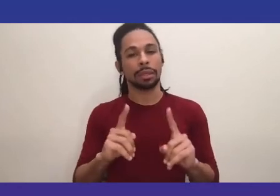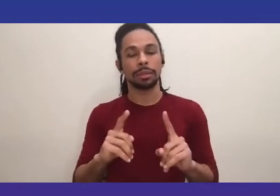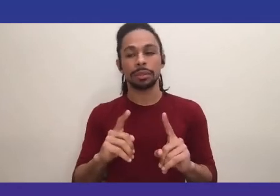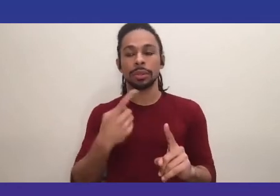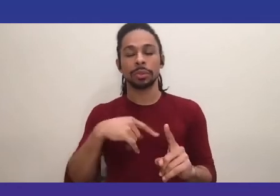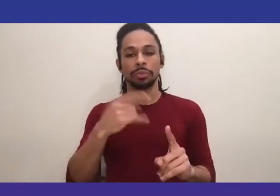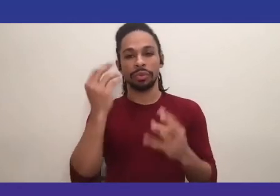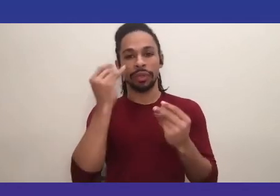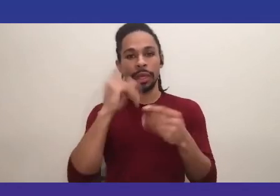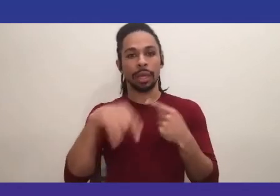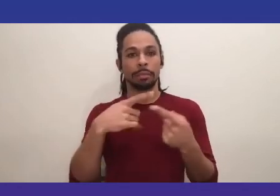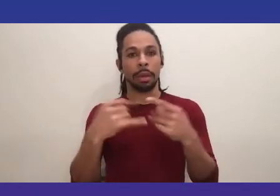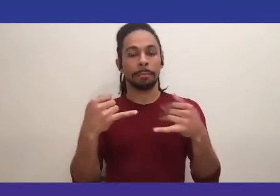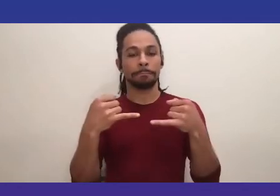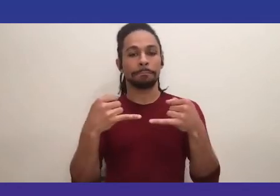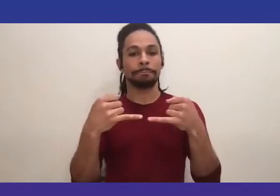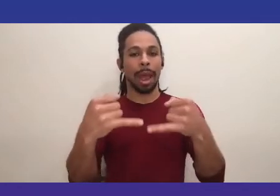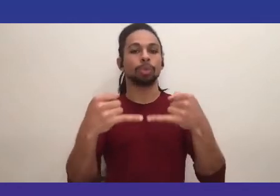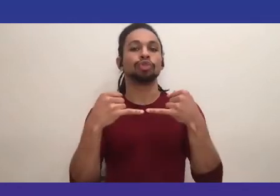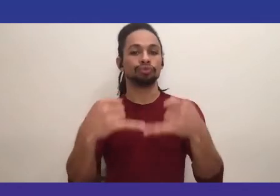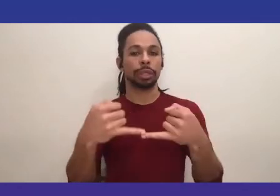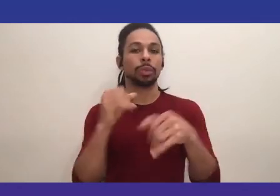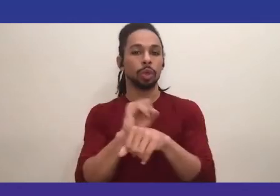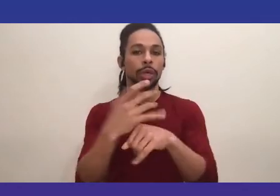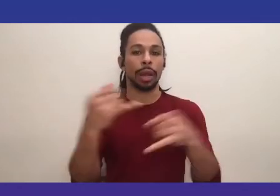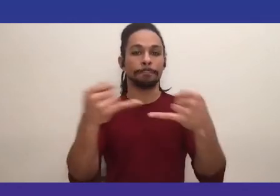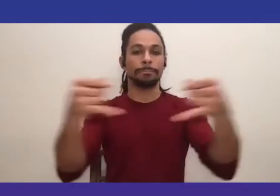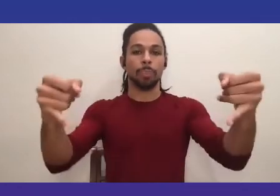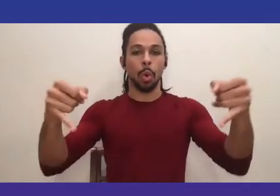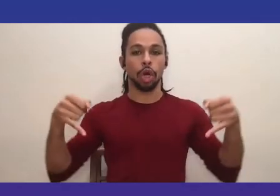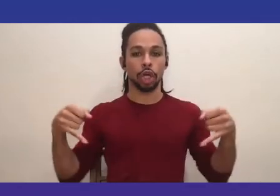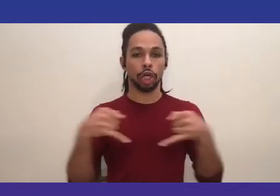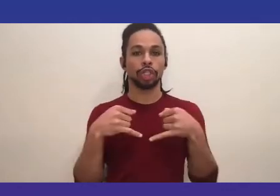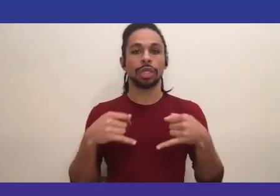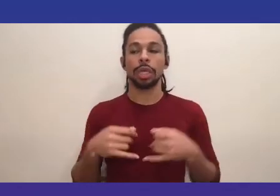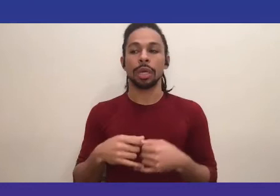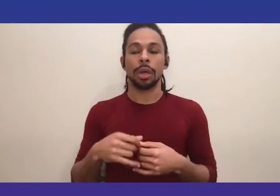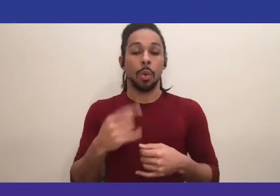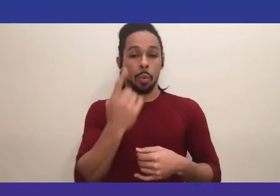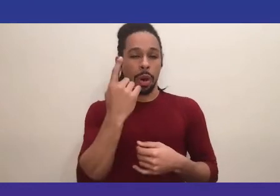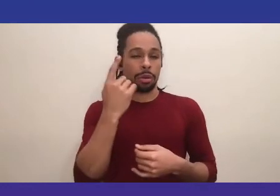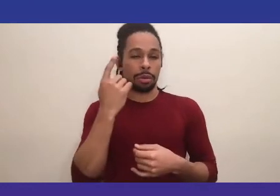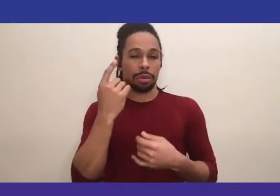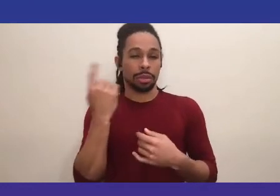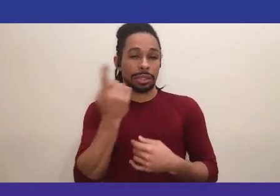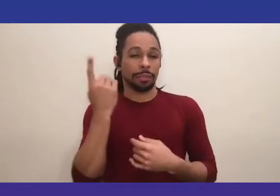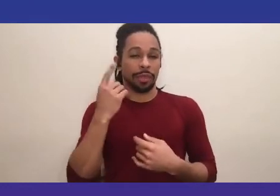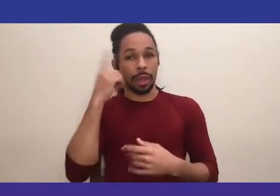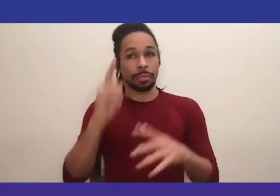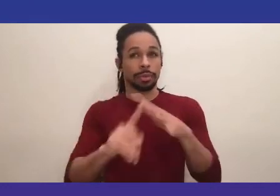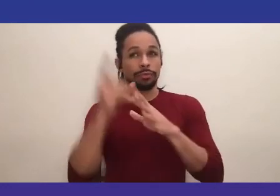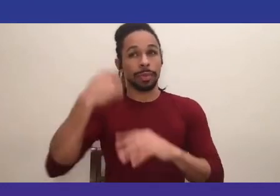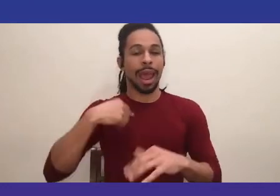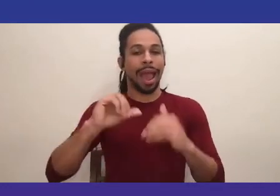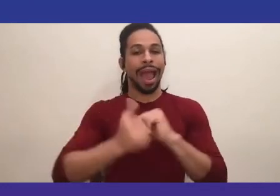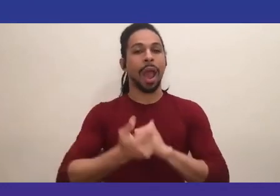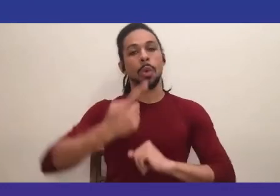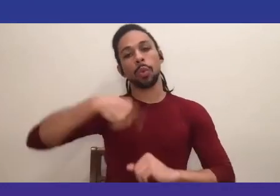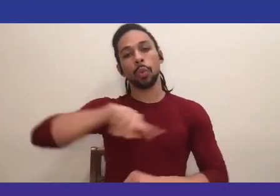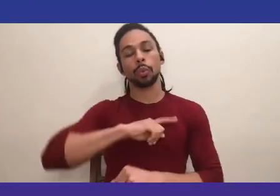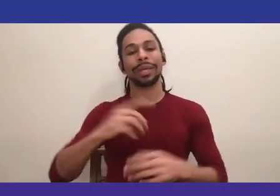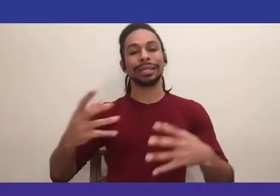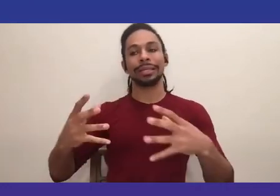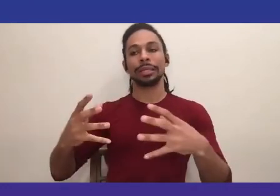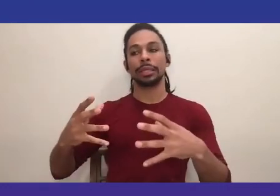work and border work, one of the questions that comes up for me is how we take direction from movement